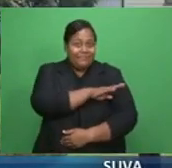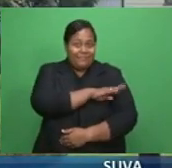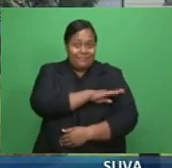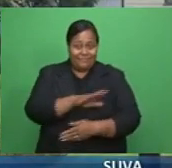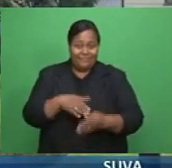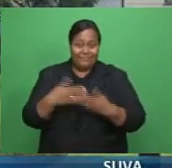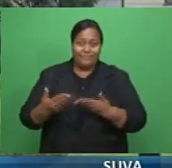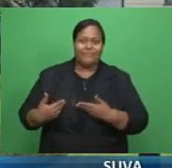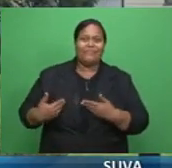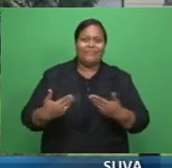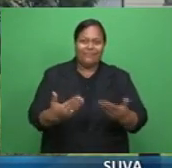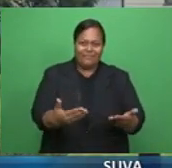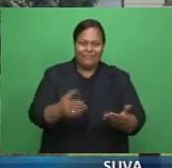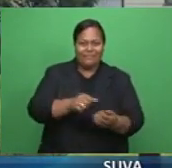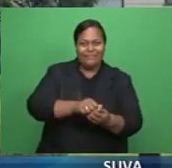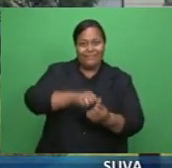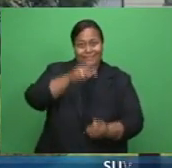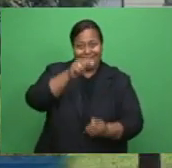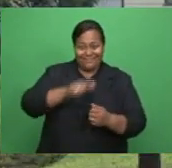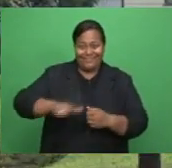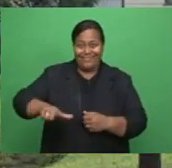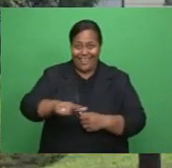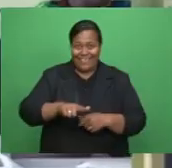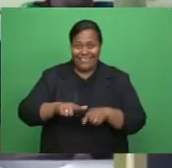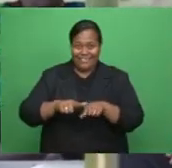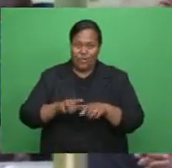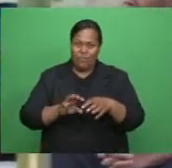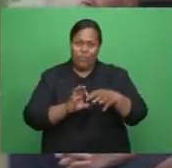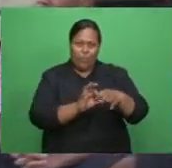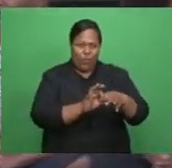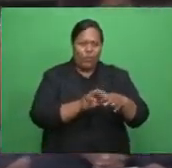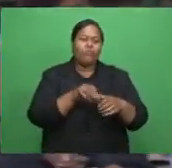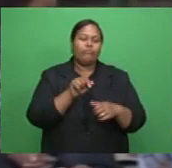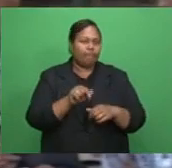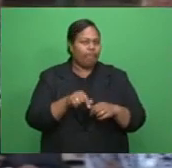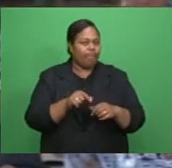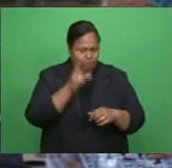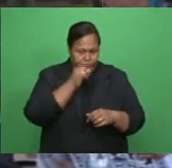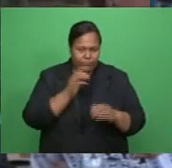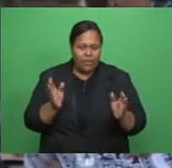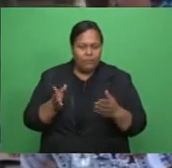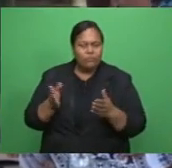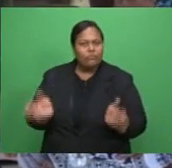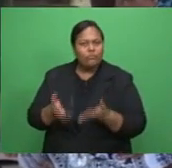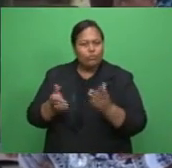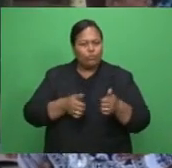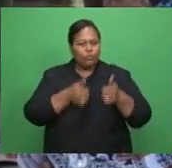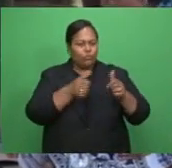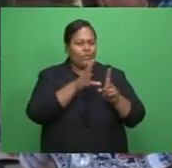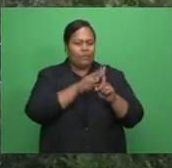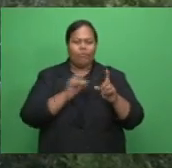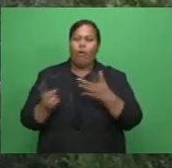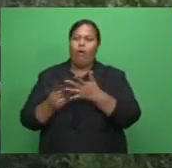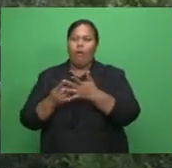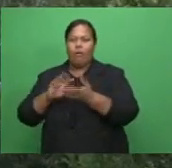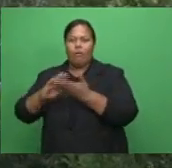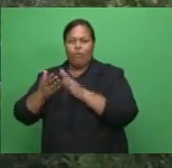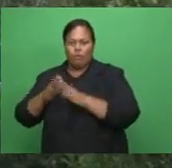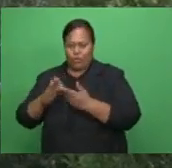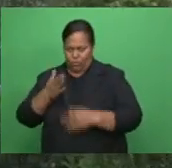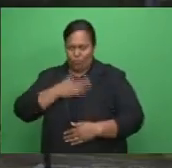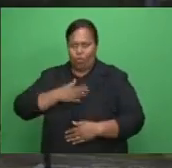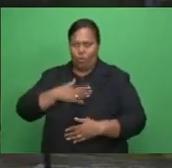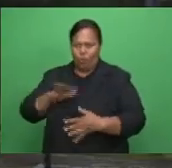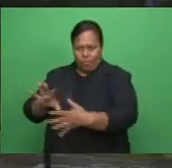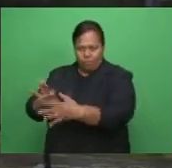the titles, highlighted that the villages will be an inspiration to other communities who want to take full possession of their